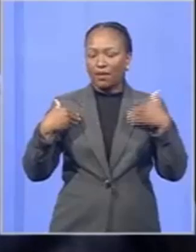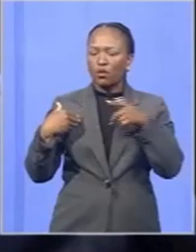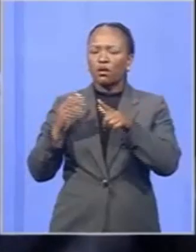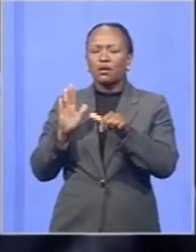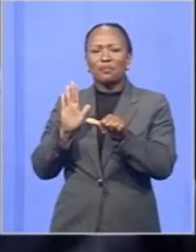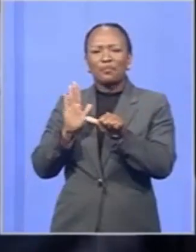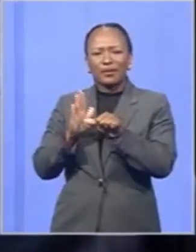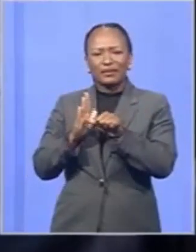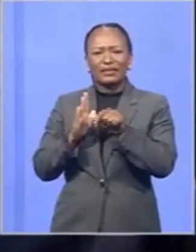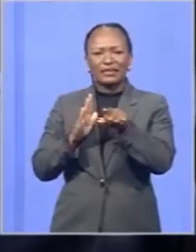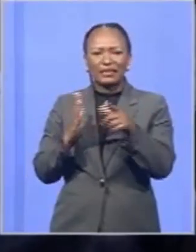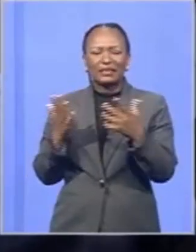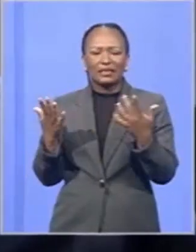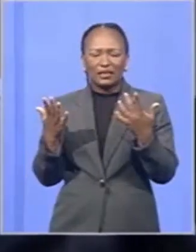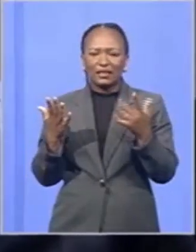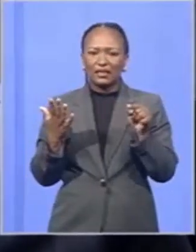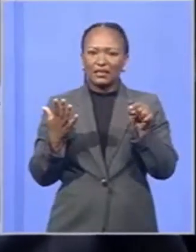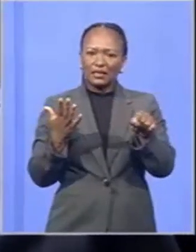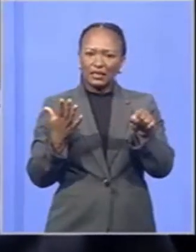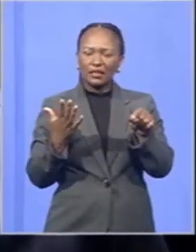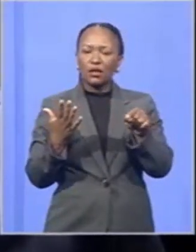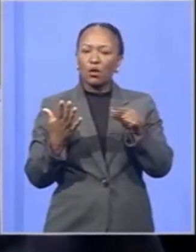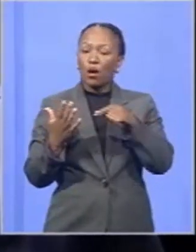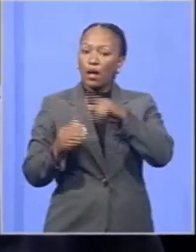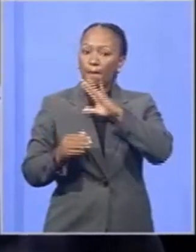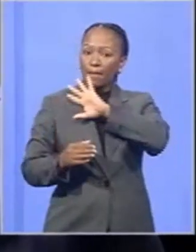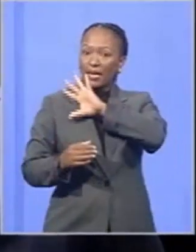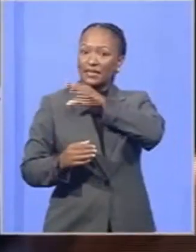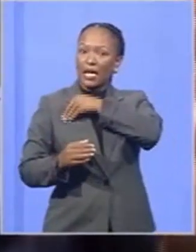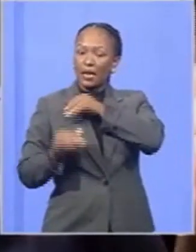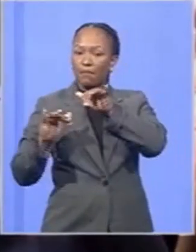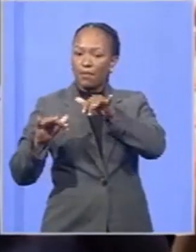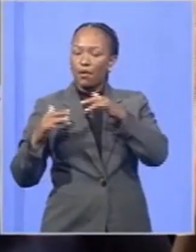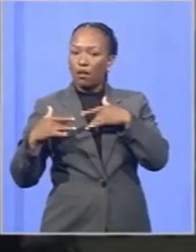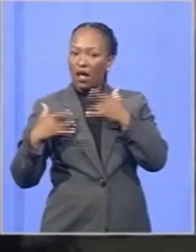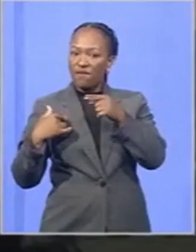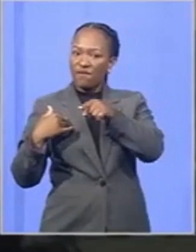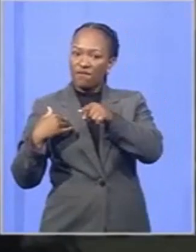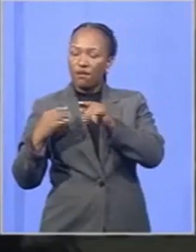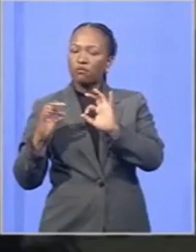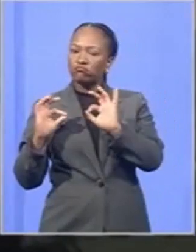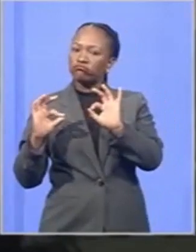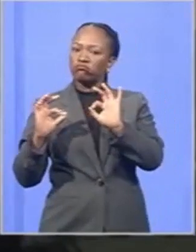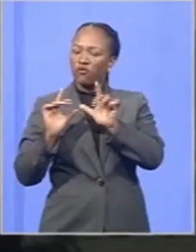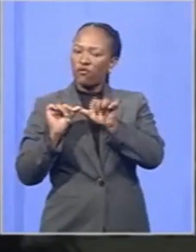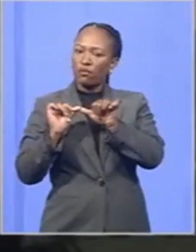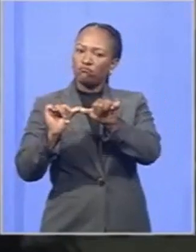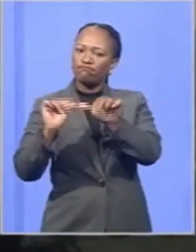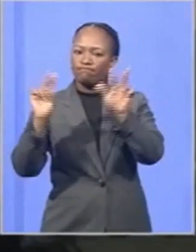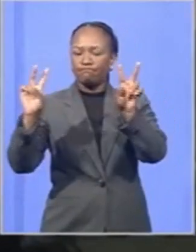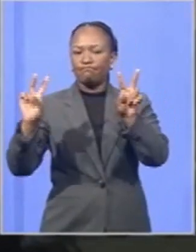the occupation of Palestine is something that will guarantee long-lasting peace.